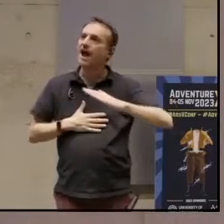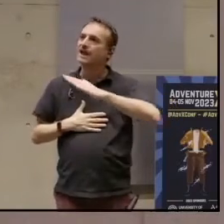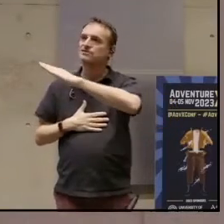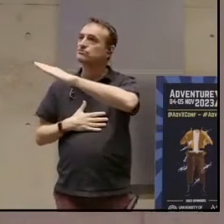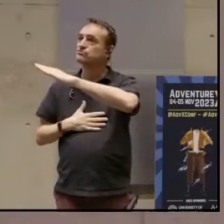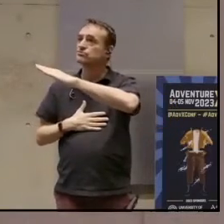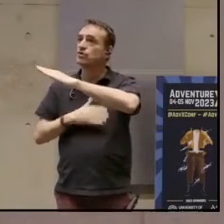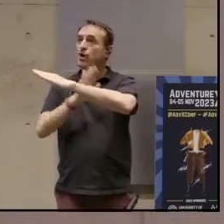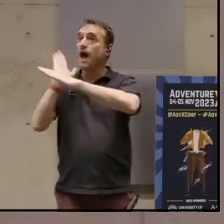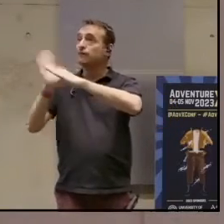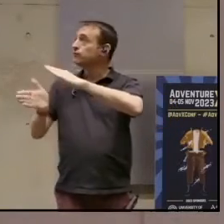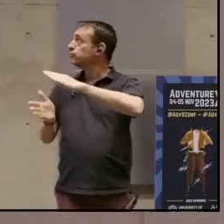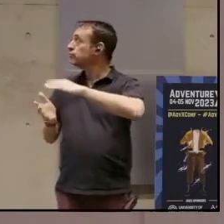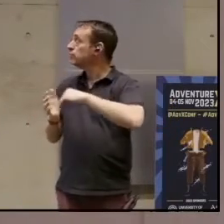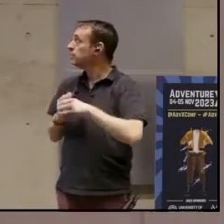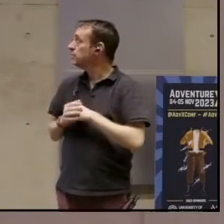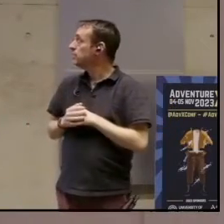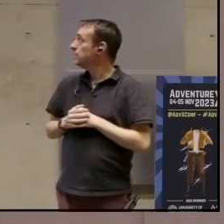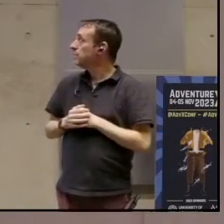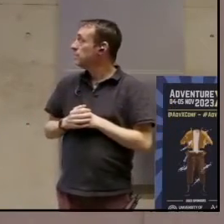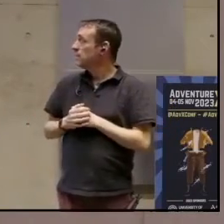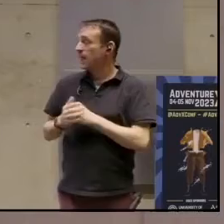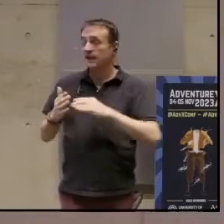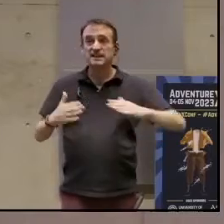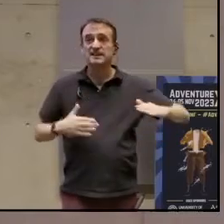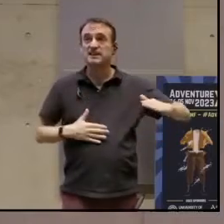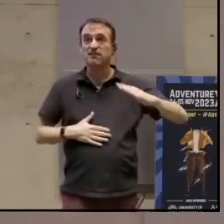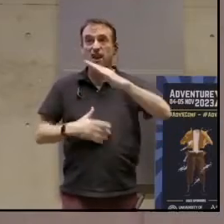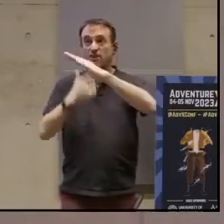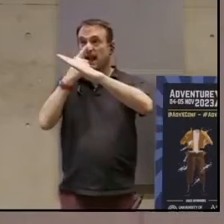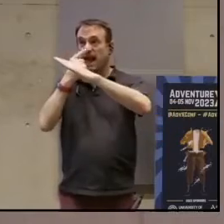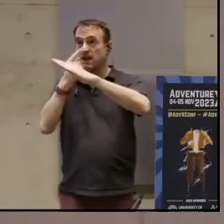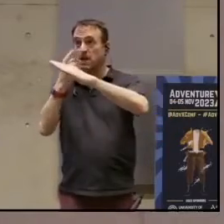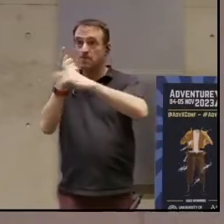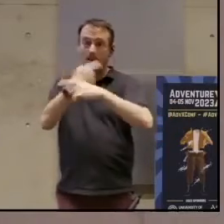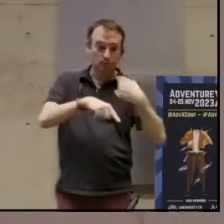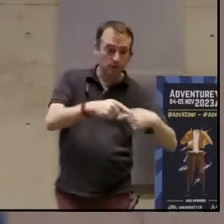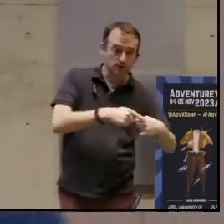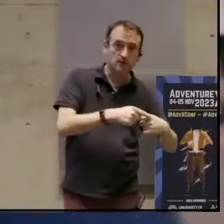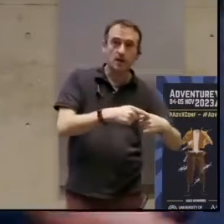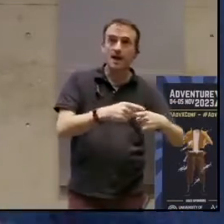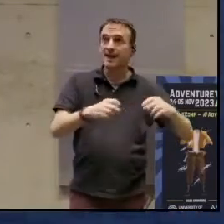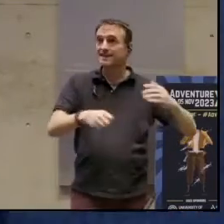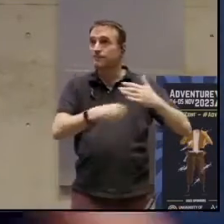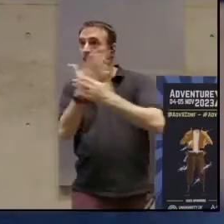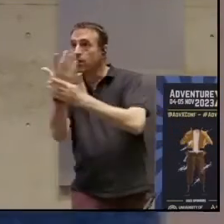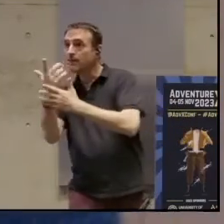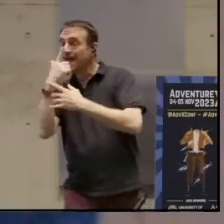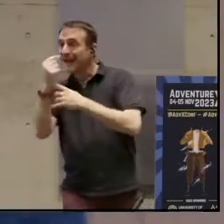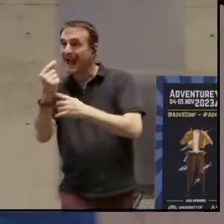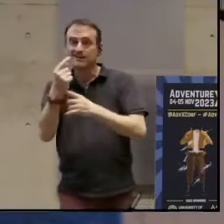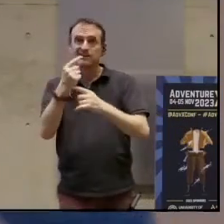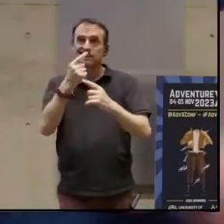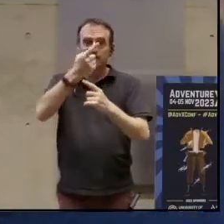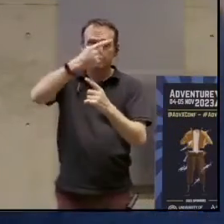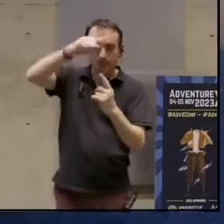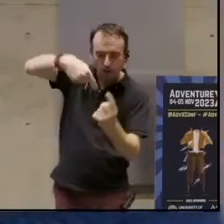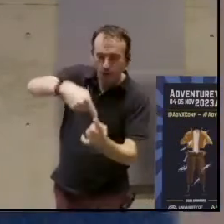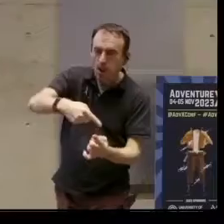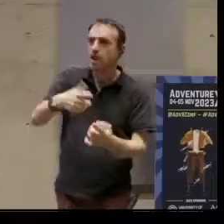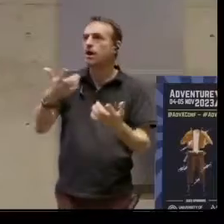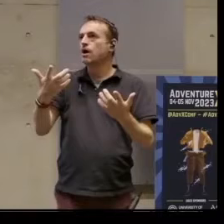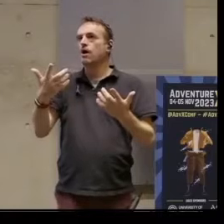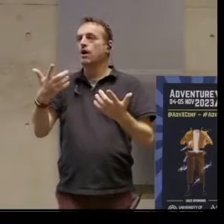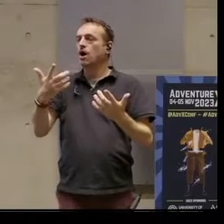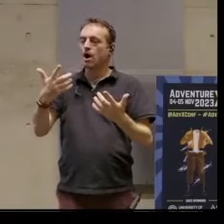can do any of these things. You can develop backwards. Your development could be spiral. It could go diagonally. It could be fractal. It could